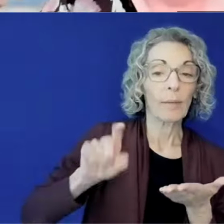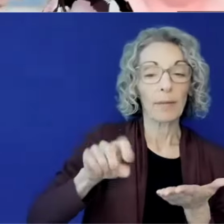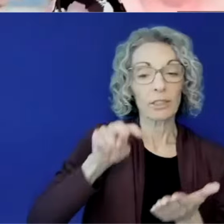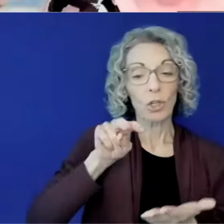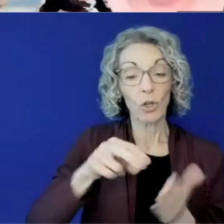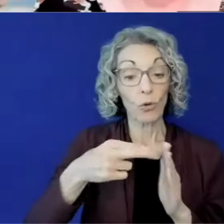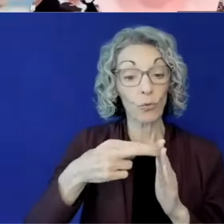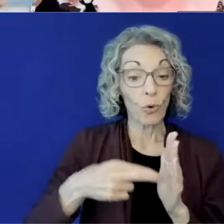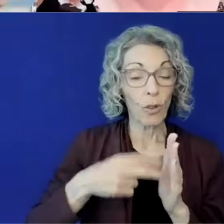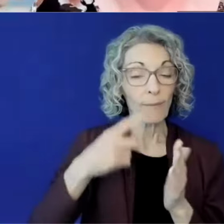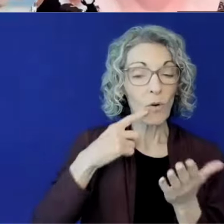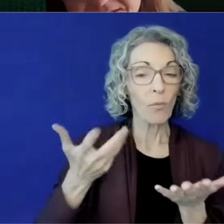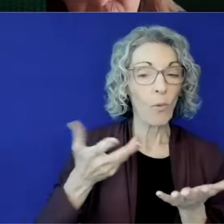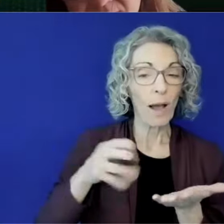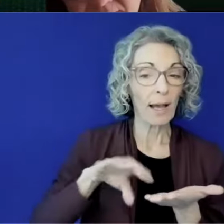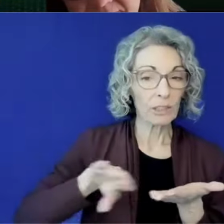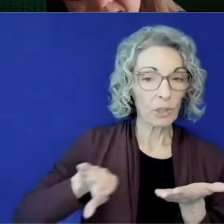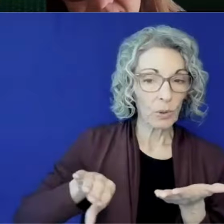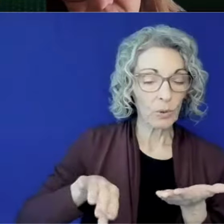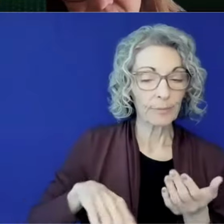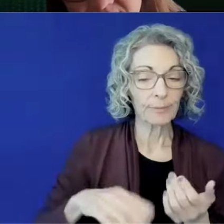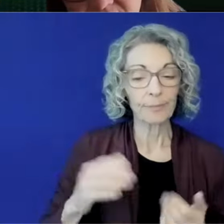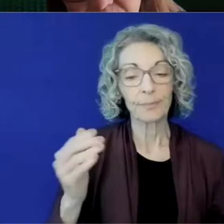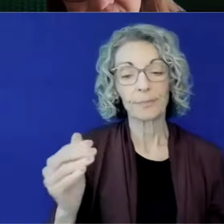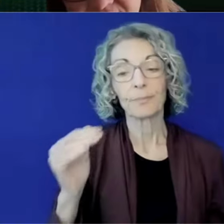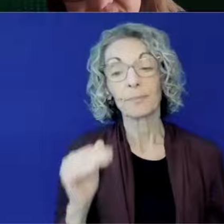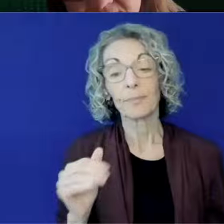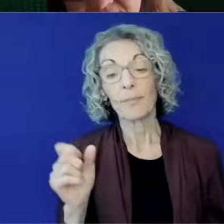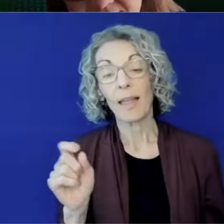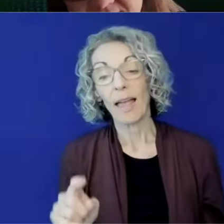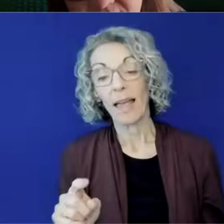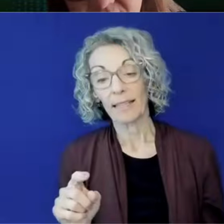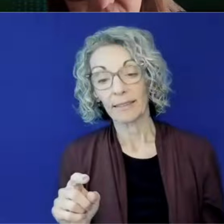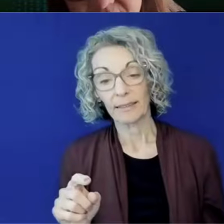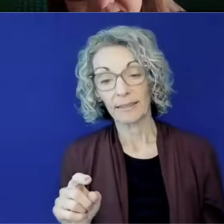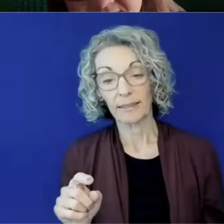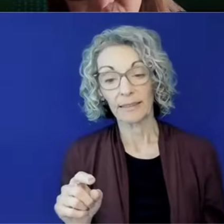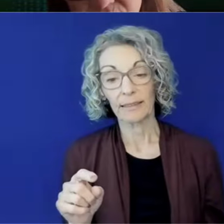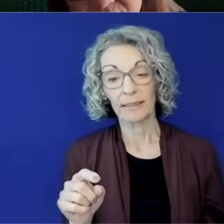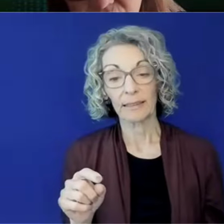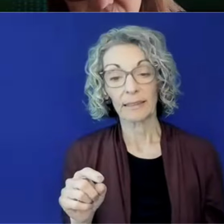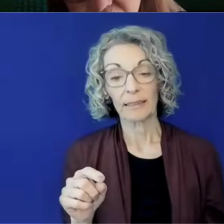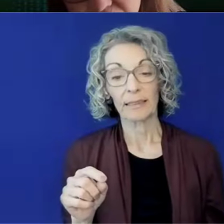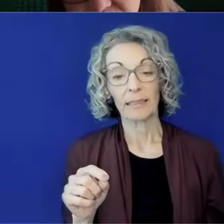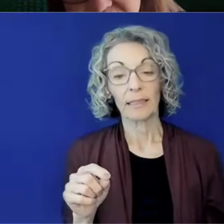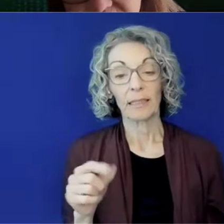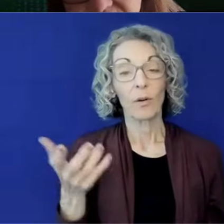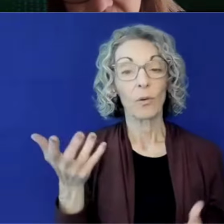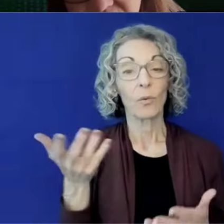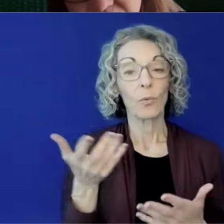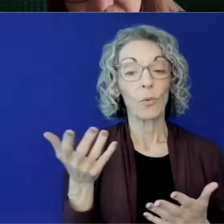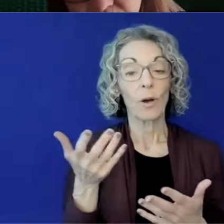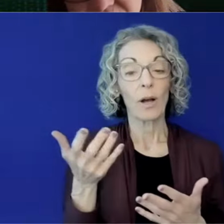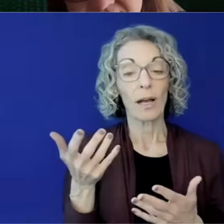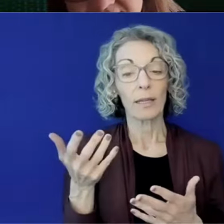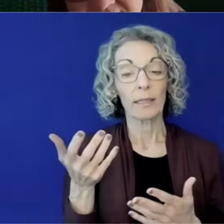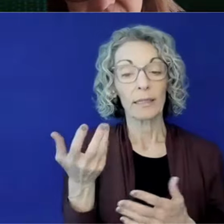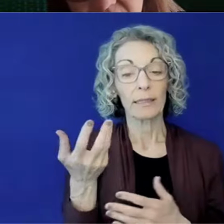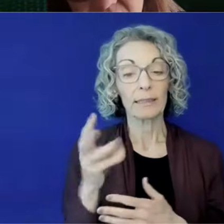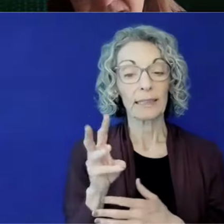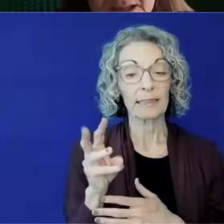rules. I think this one might be getting mixed up with 1619B, but it says, what does refer to